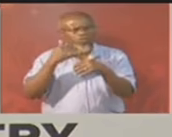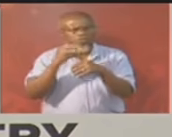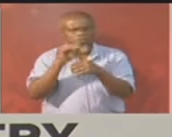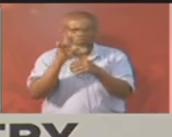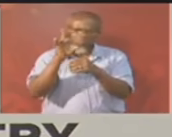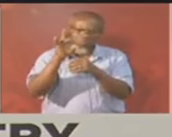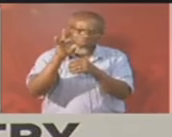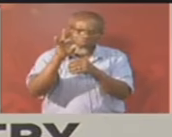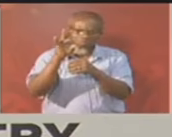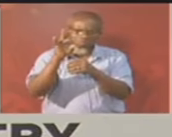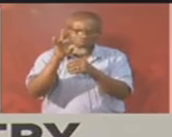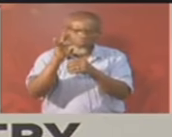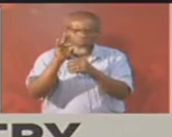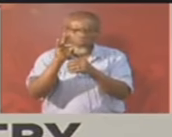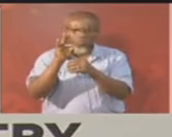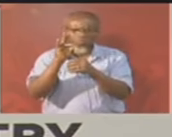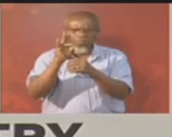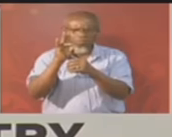72-hour